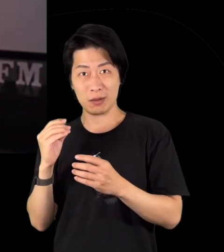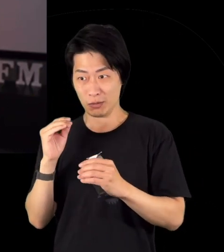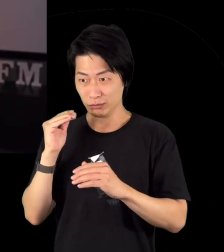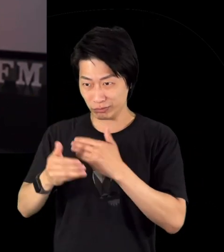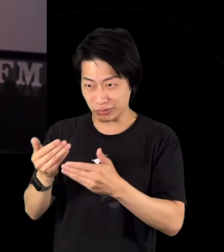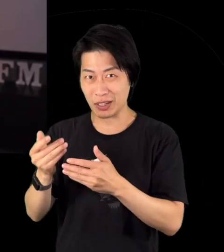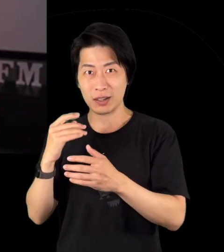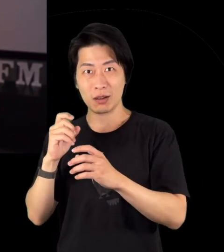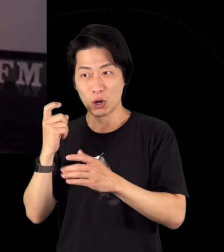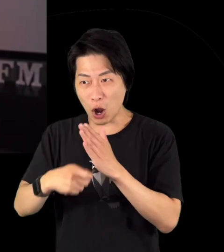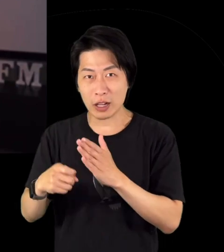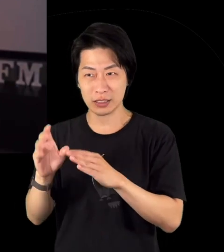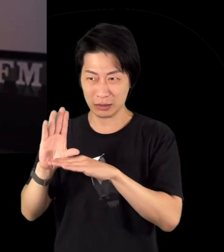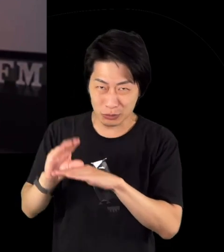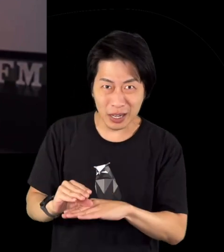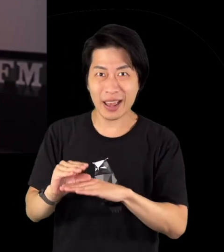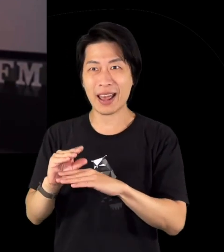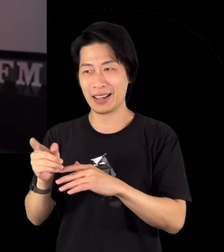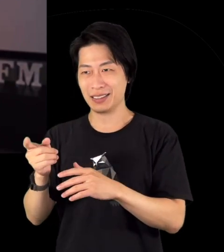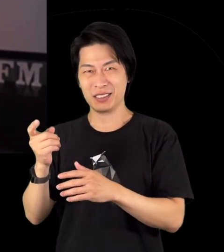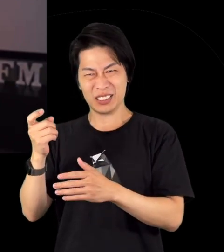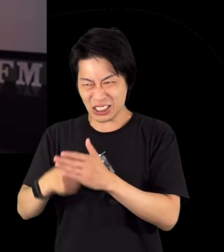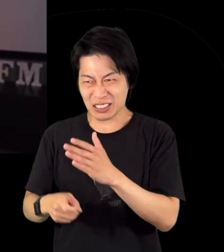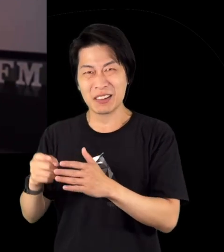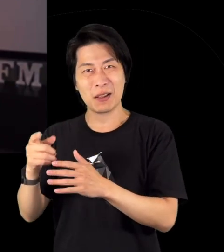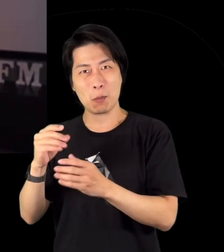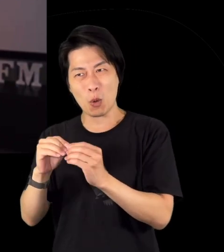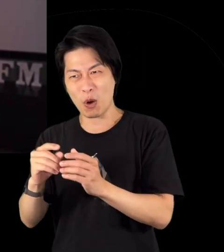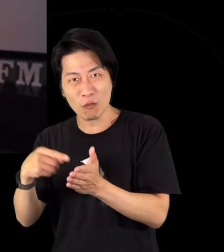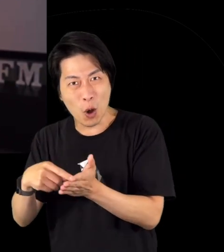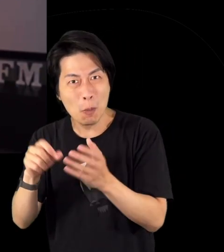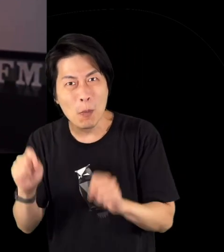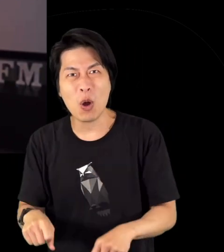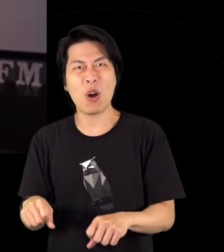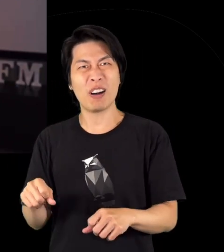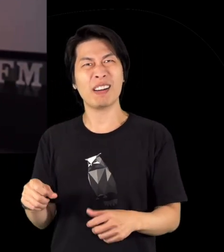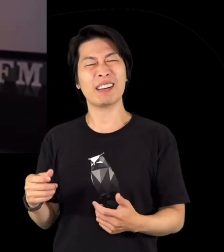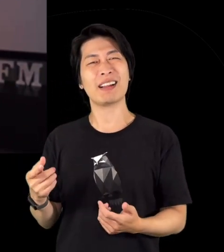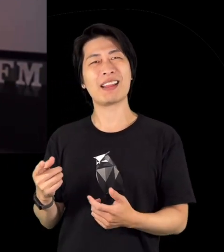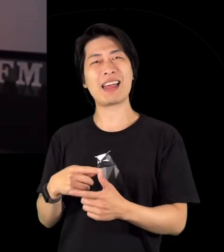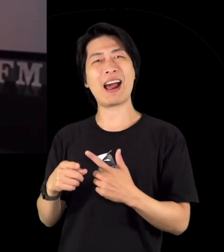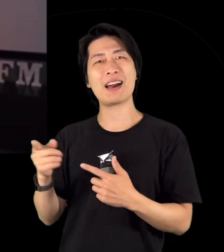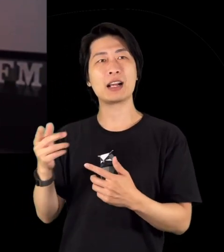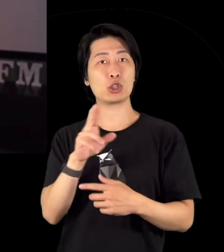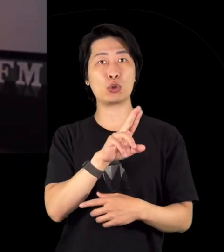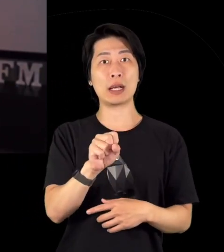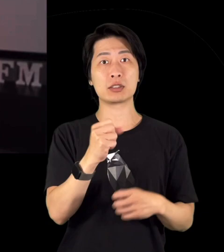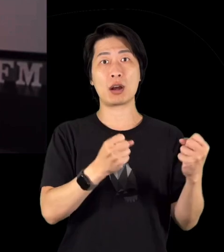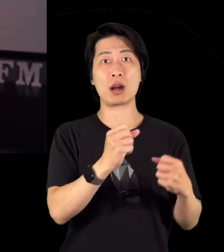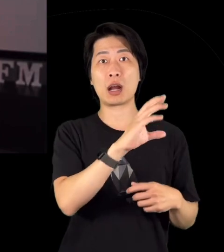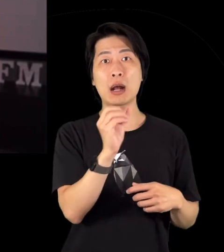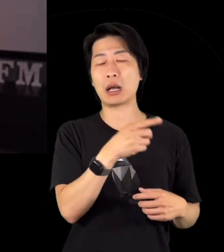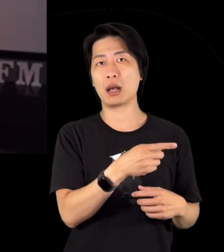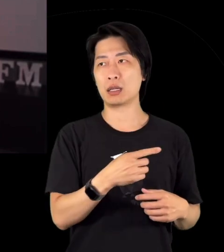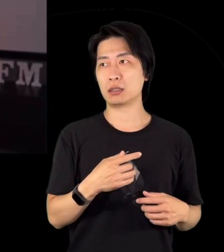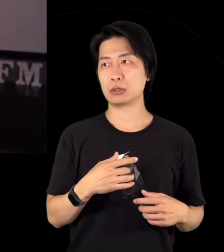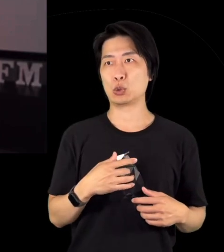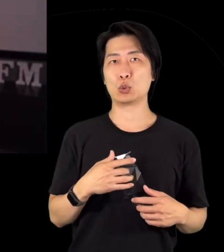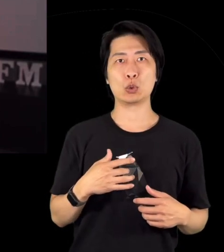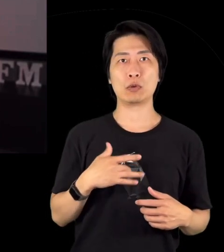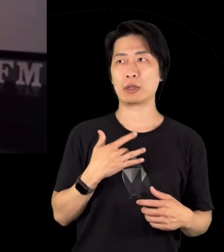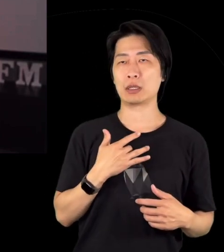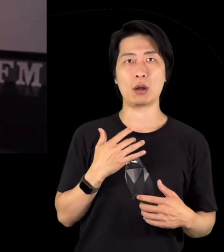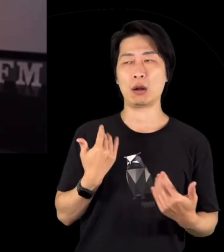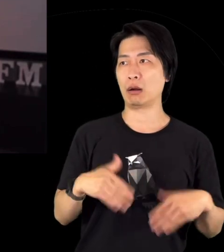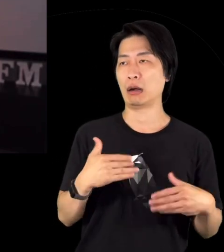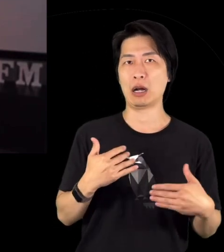put in place from a cost perspective to really drop the price of the cars and make them as affordable as possible, a lot of the US automakers started to feel